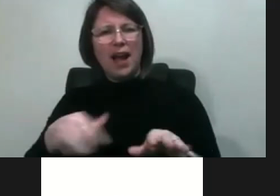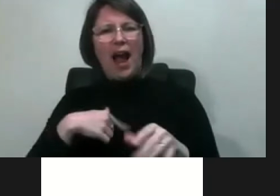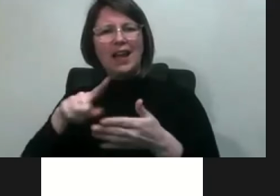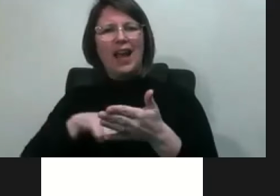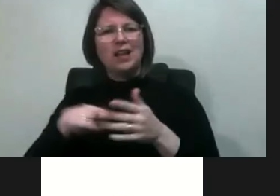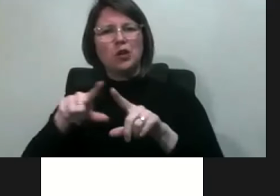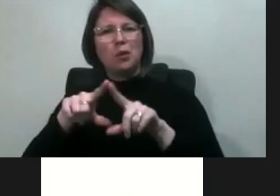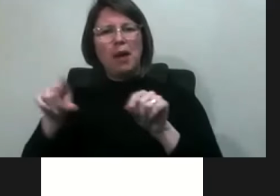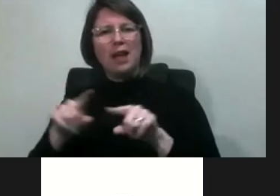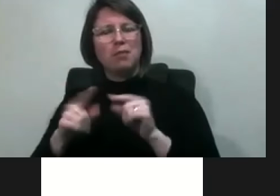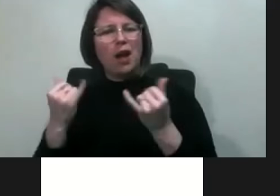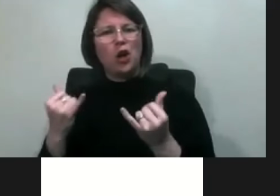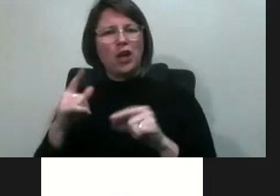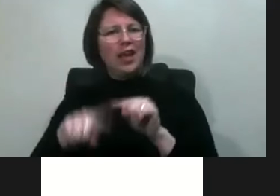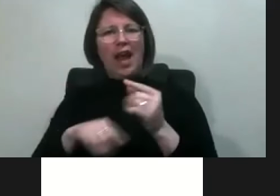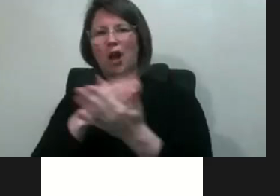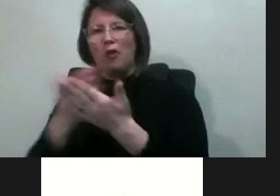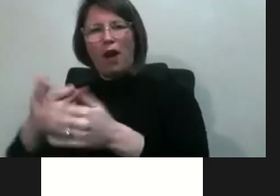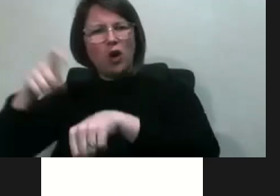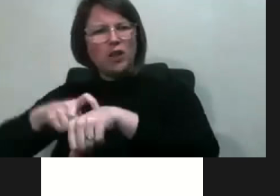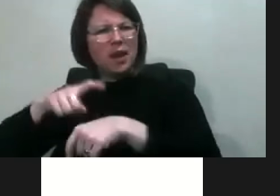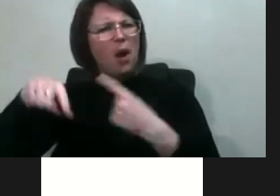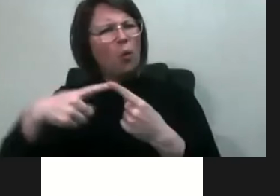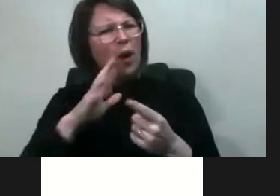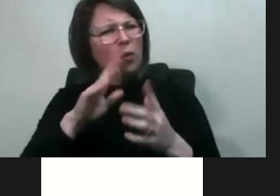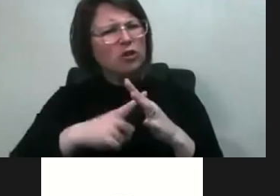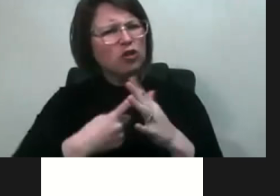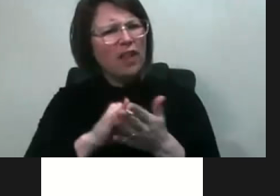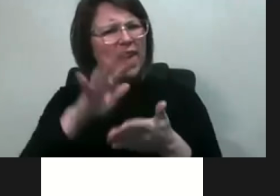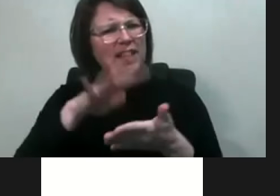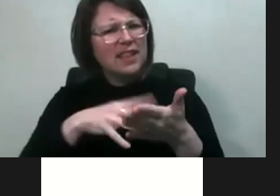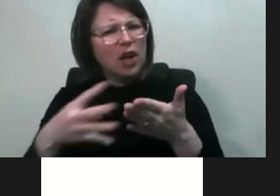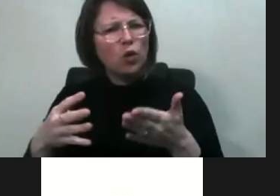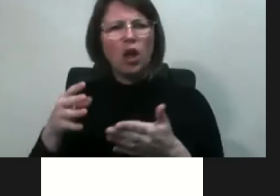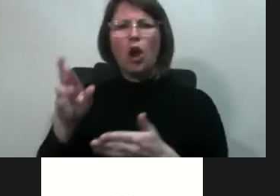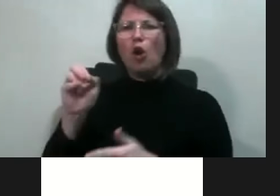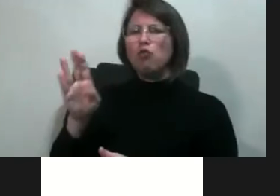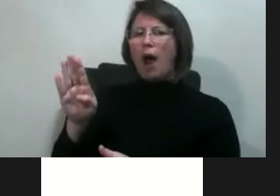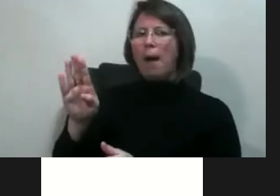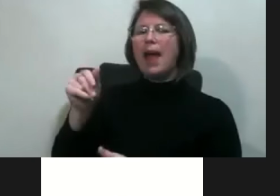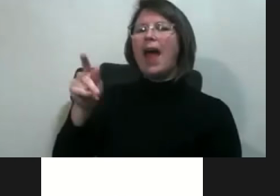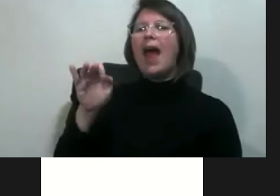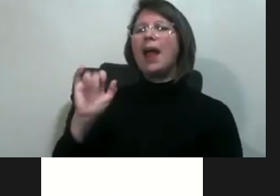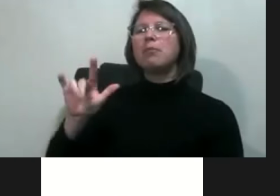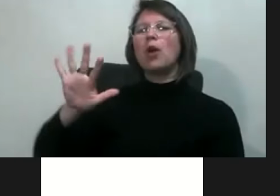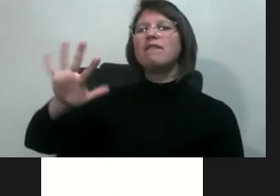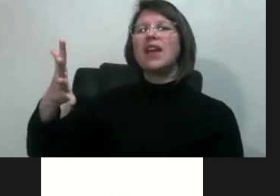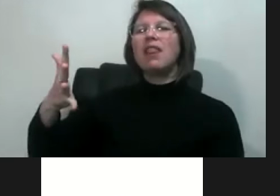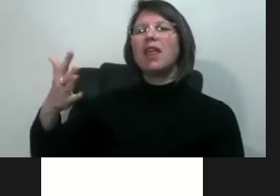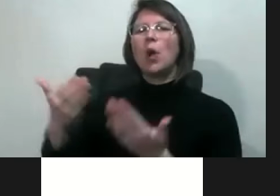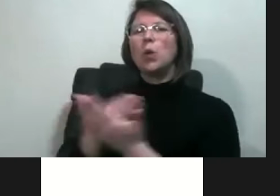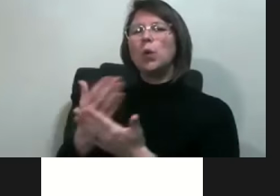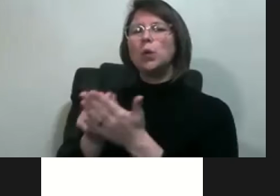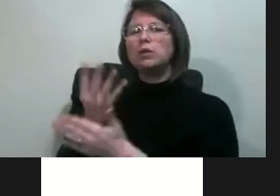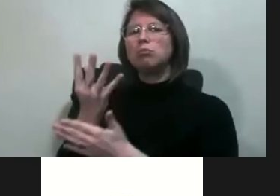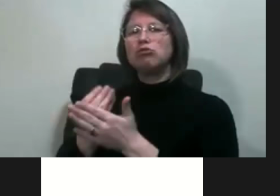currently we cannot get in on time. So when was that going to start? The new schedule of April 5th, the spring schedule will go